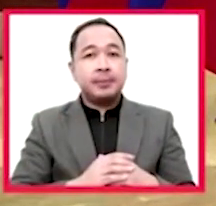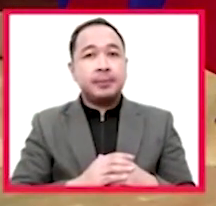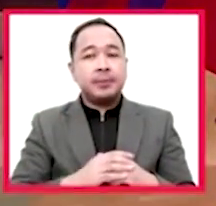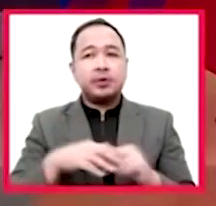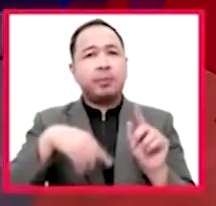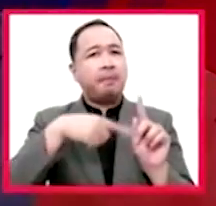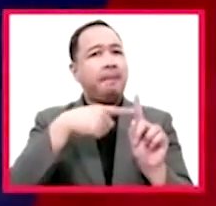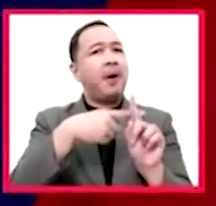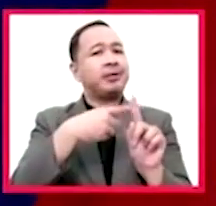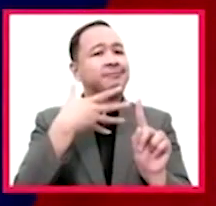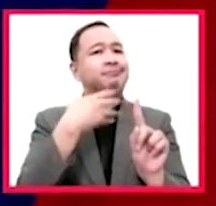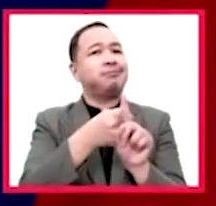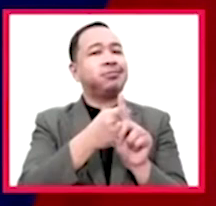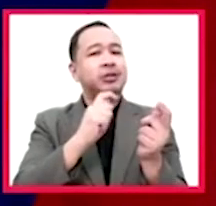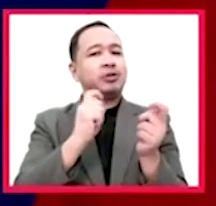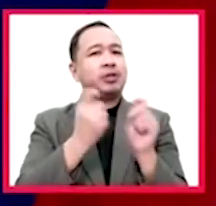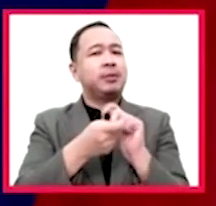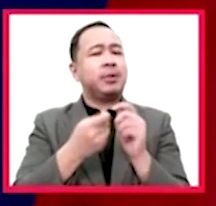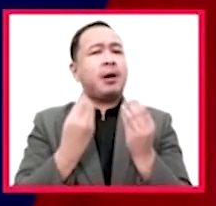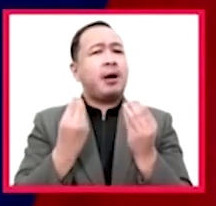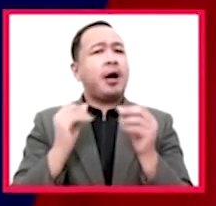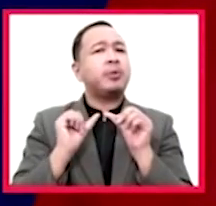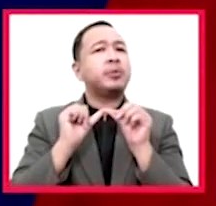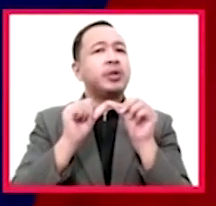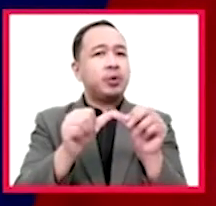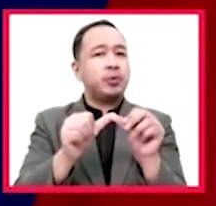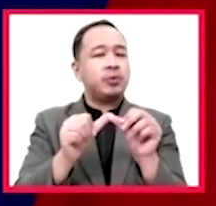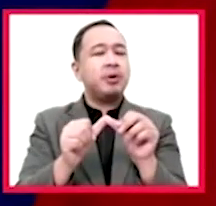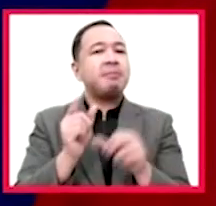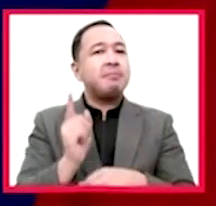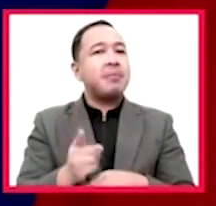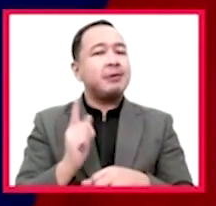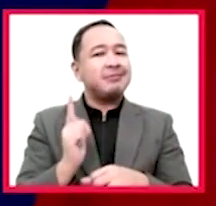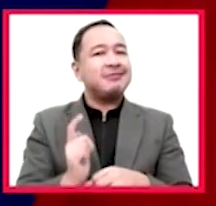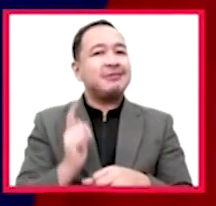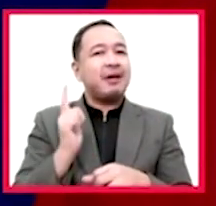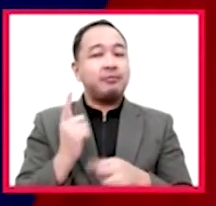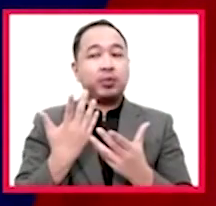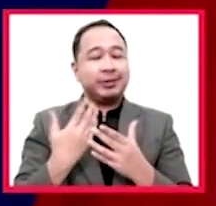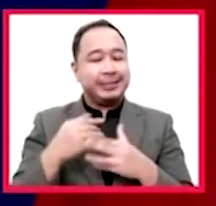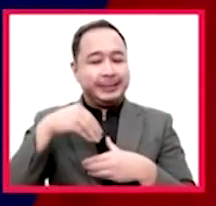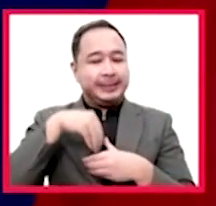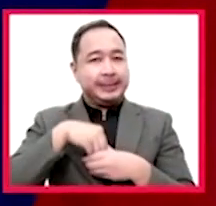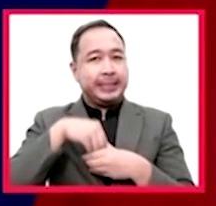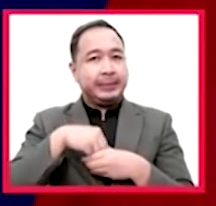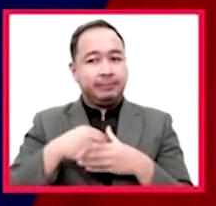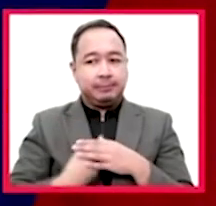United Nations. Meaningful change to be enduring must come from